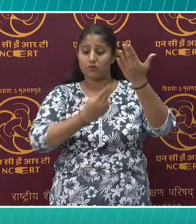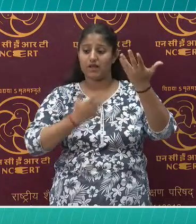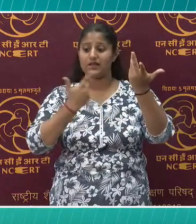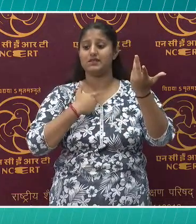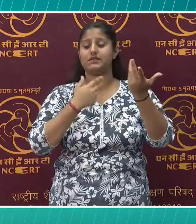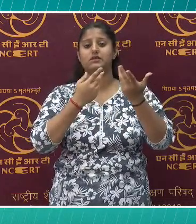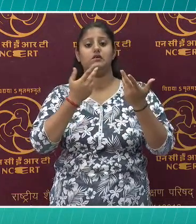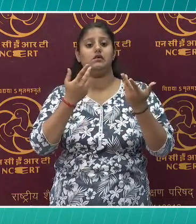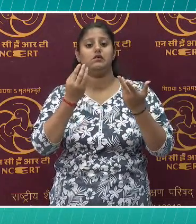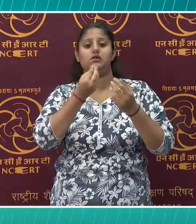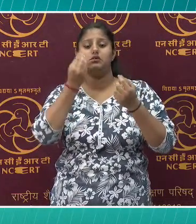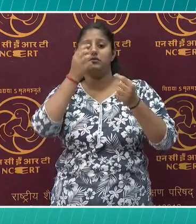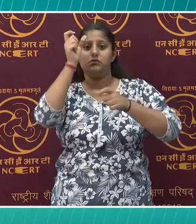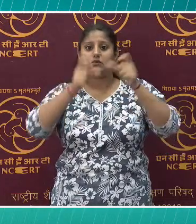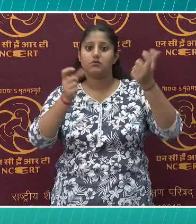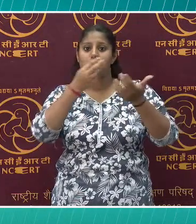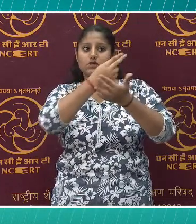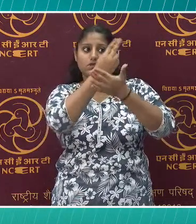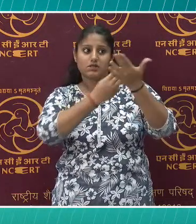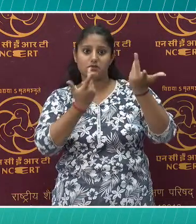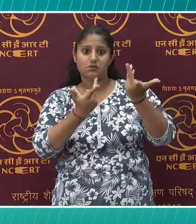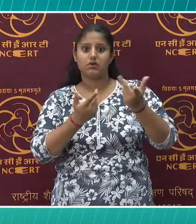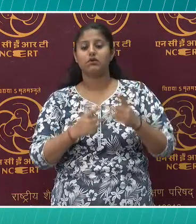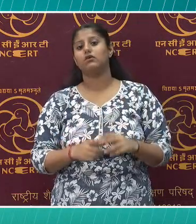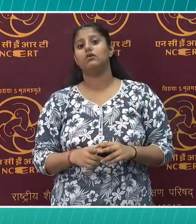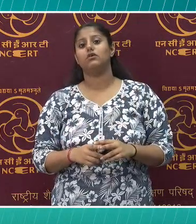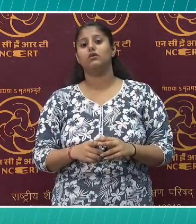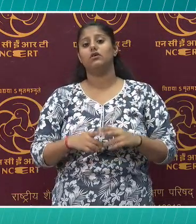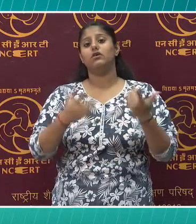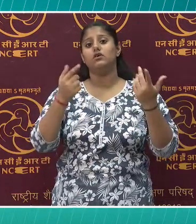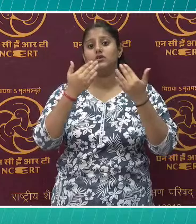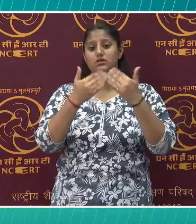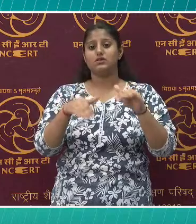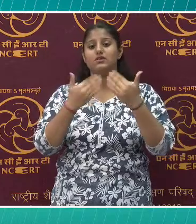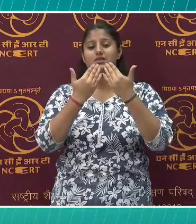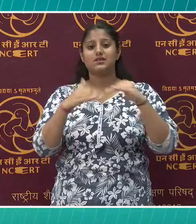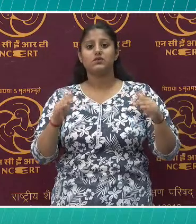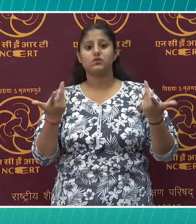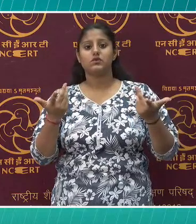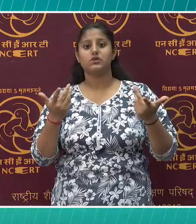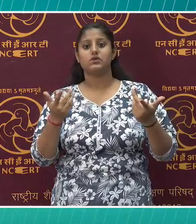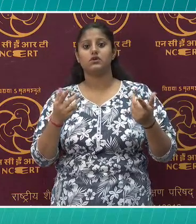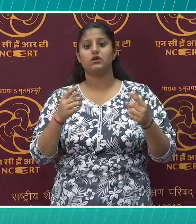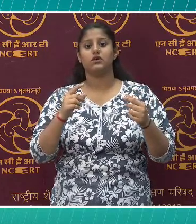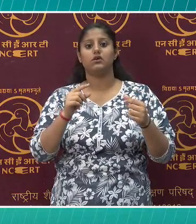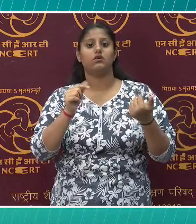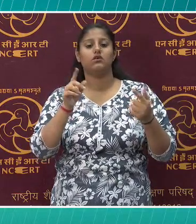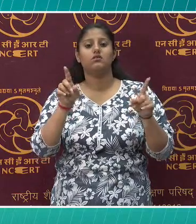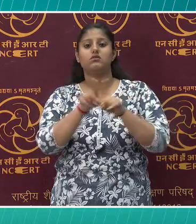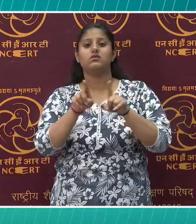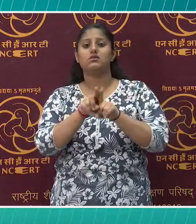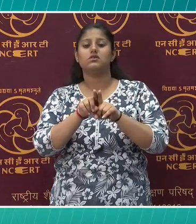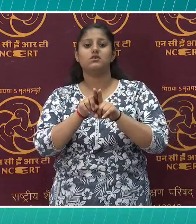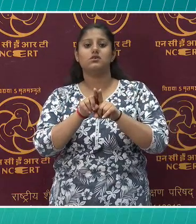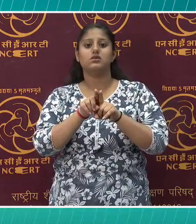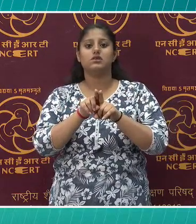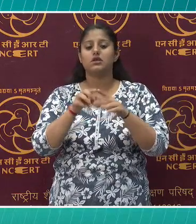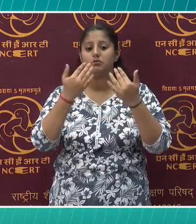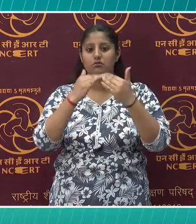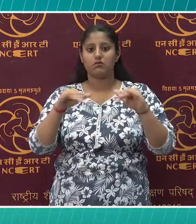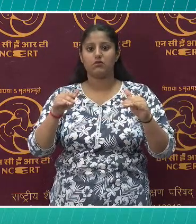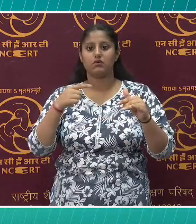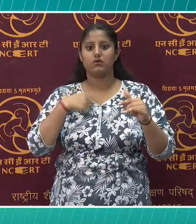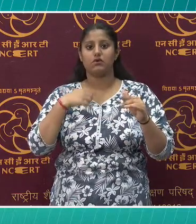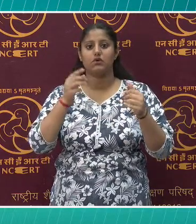important people we have, people, children of this generation may not have seen Netaji Subhash Chandra Bose, but the portrait itself,